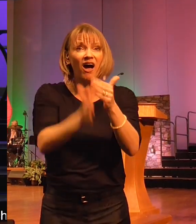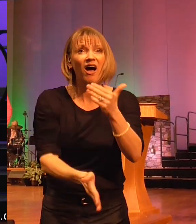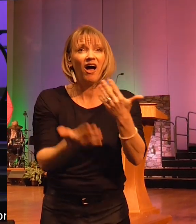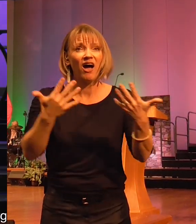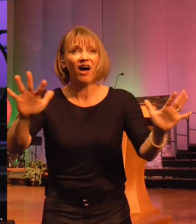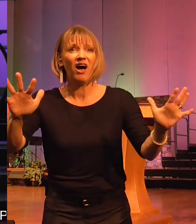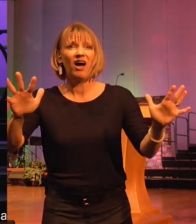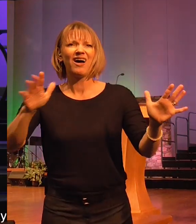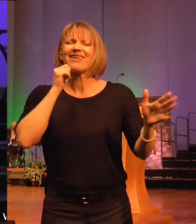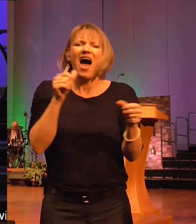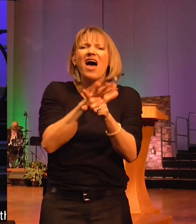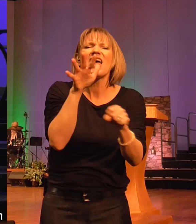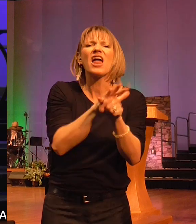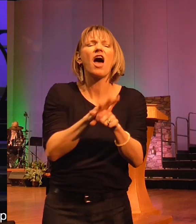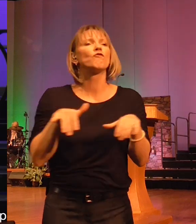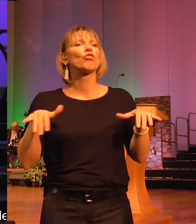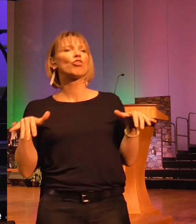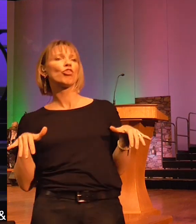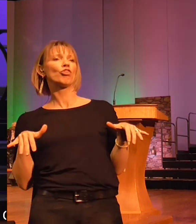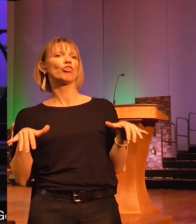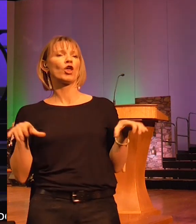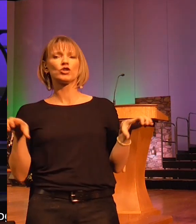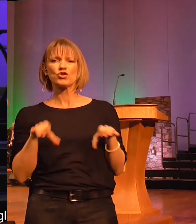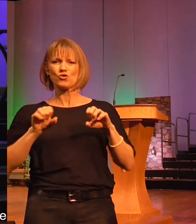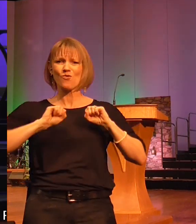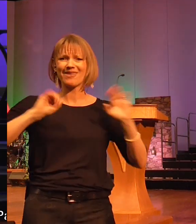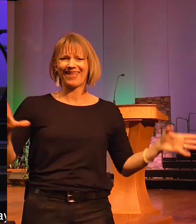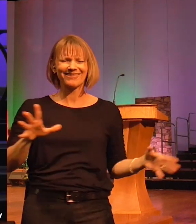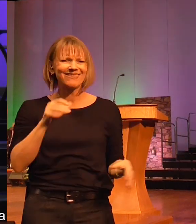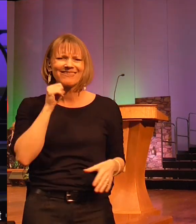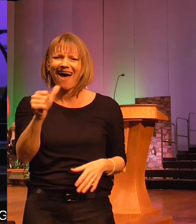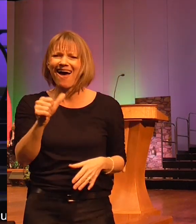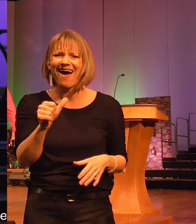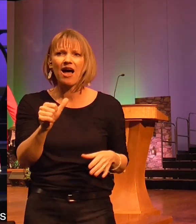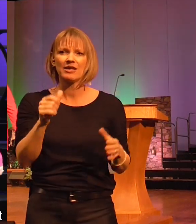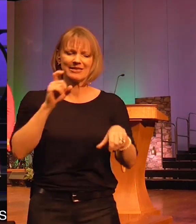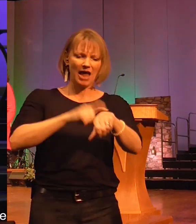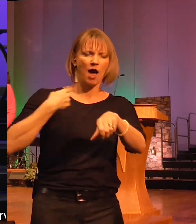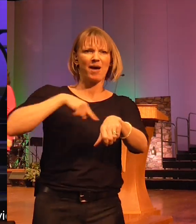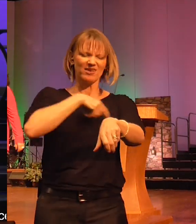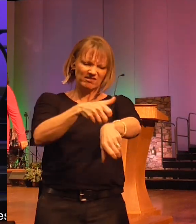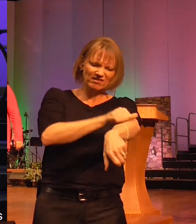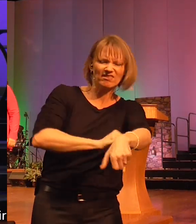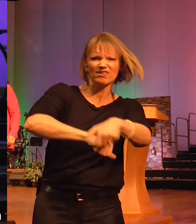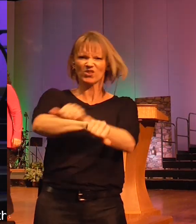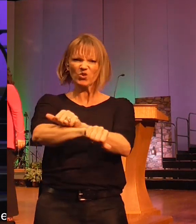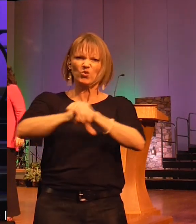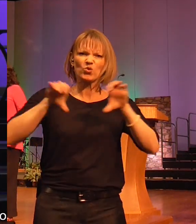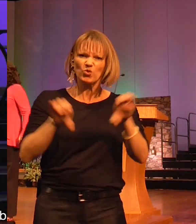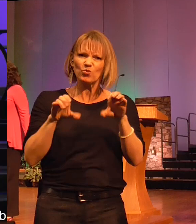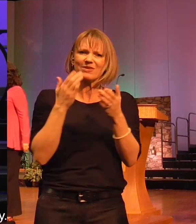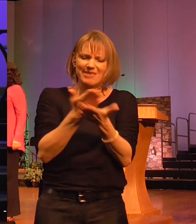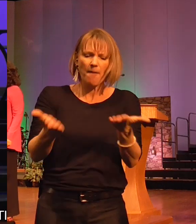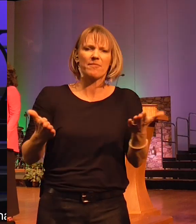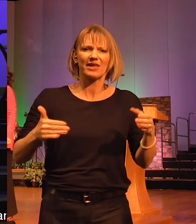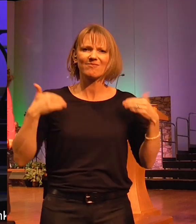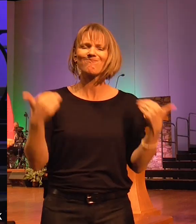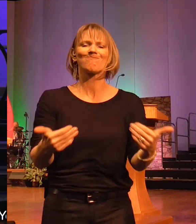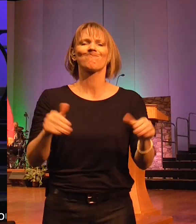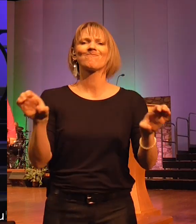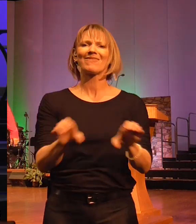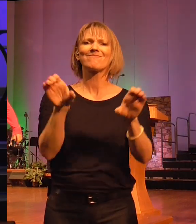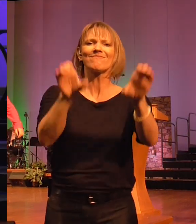It's not enough to do nothing. No, it's time for us to do something.